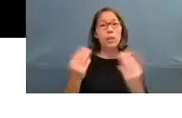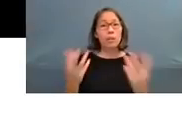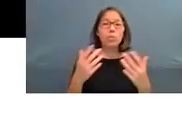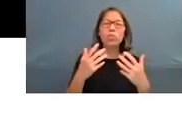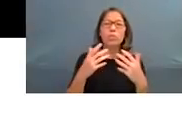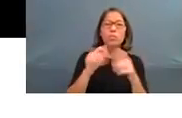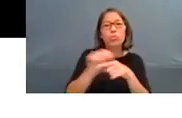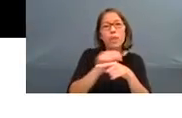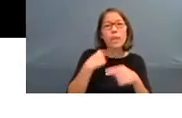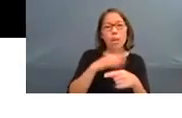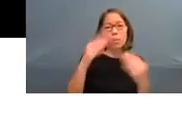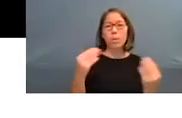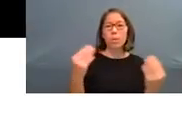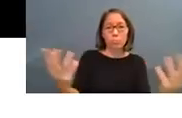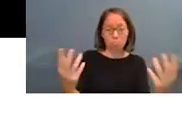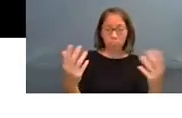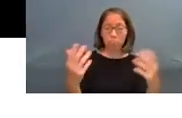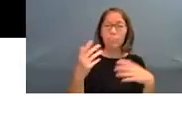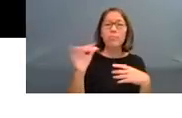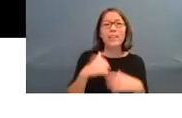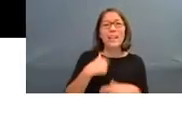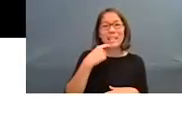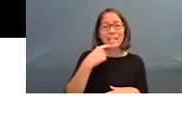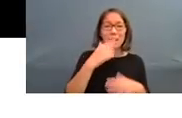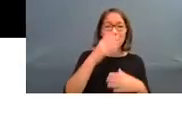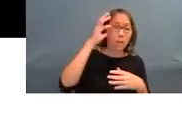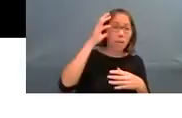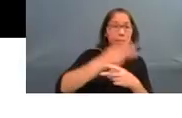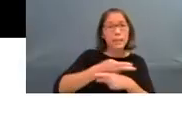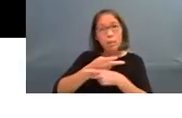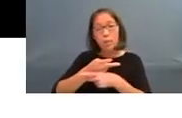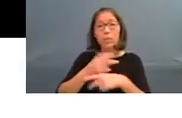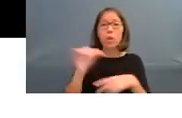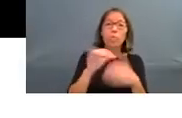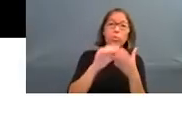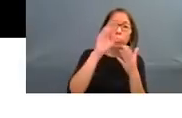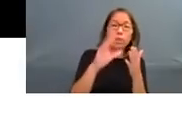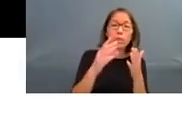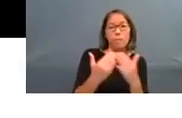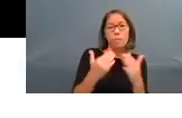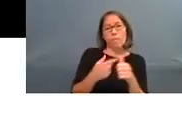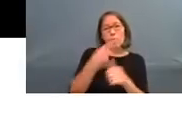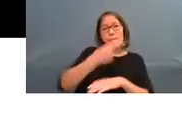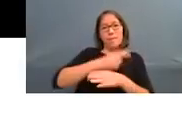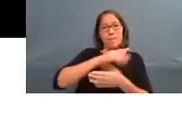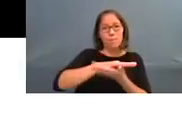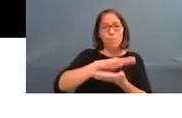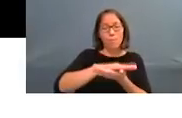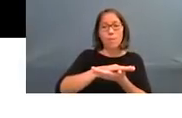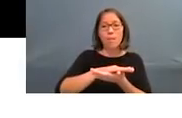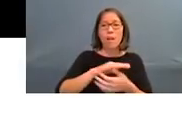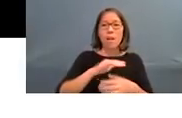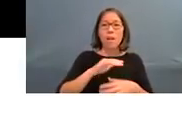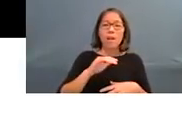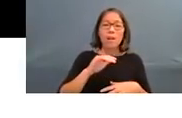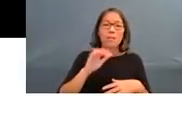provide for, as I said, parents and caregivers as well as students before that first day of school. This will be a